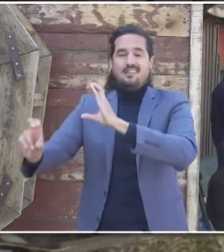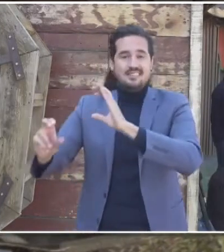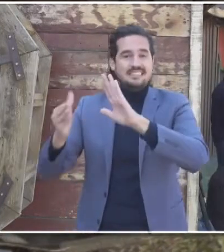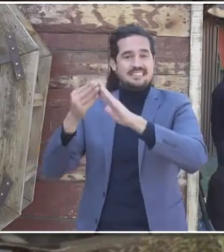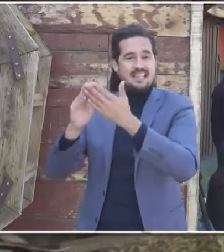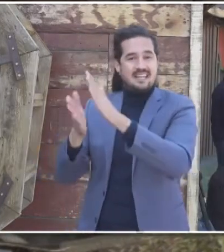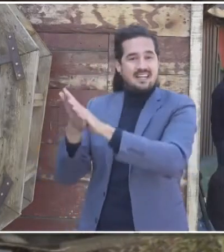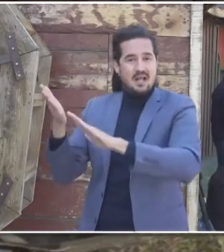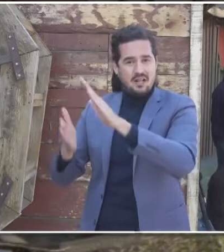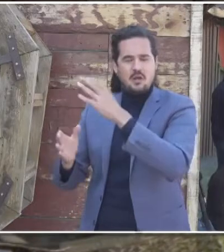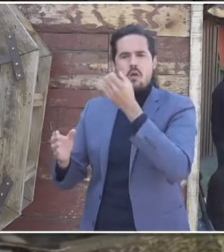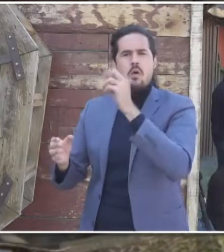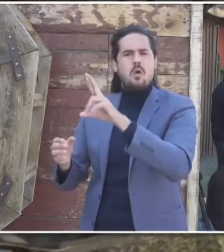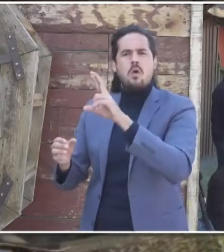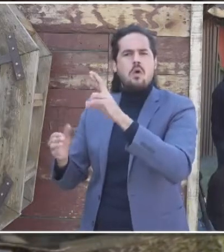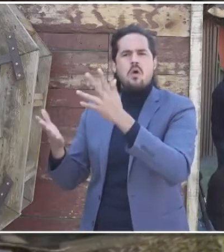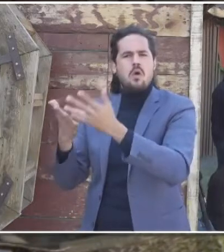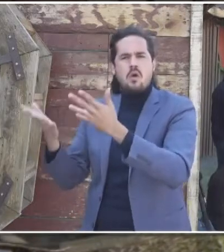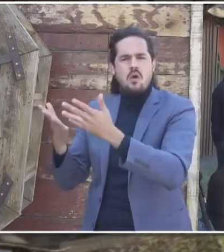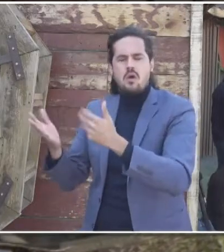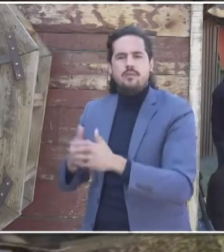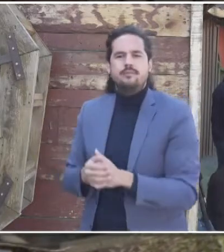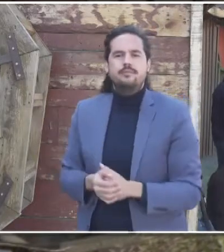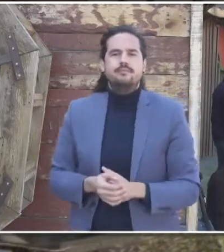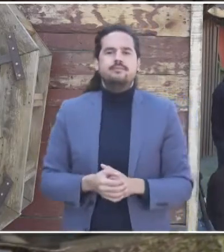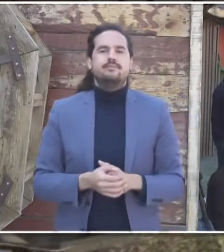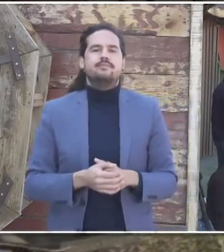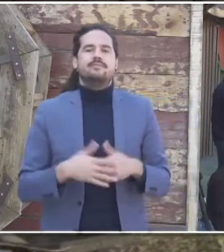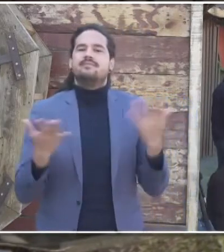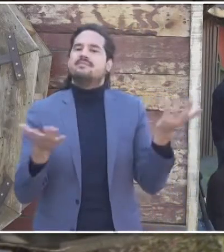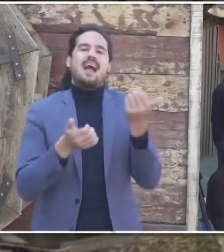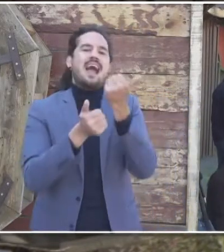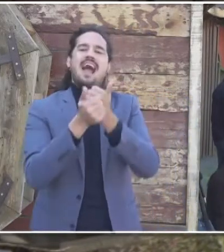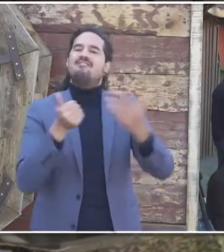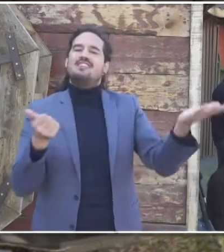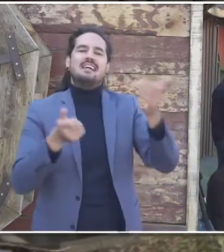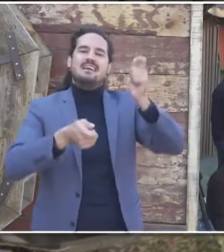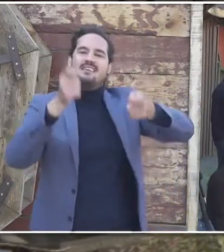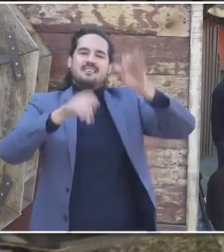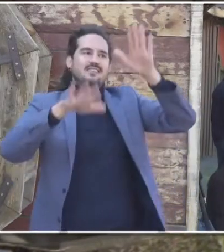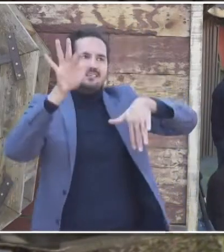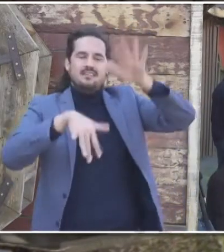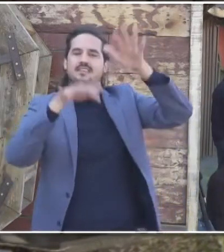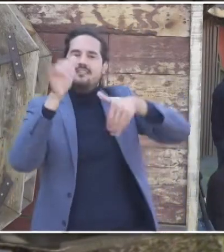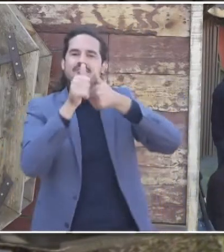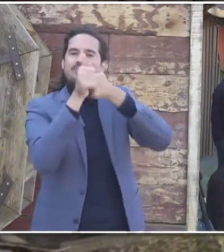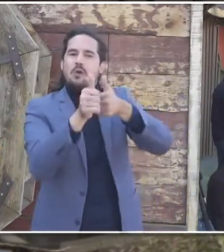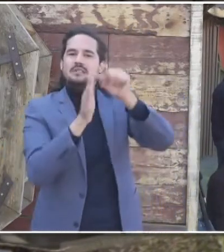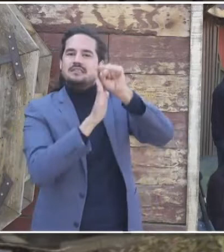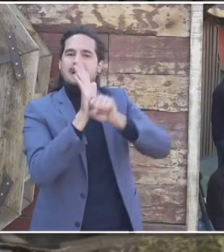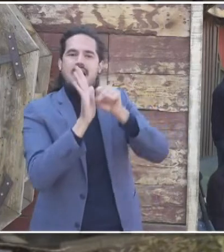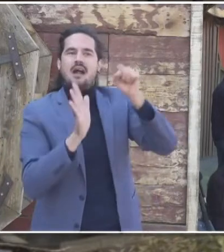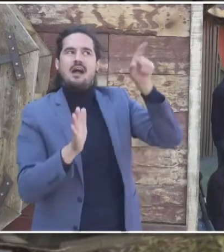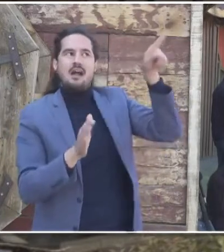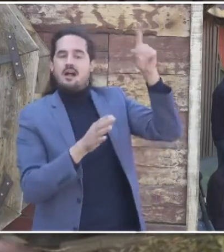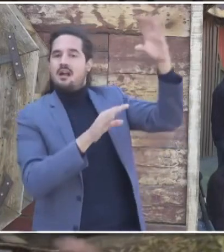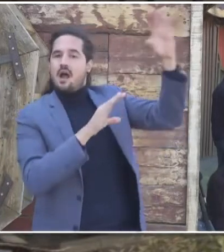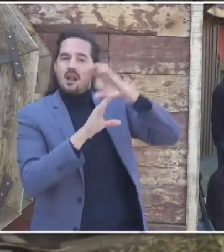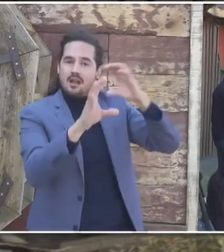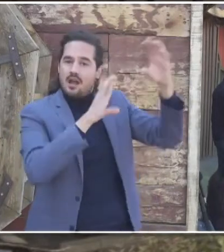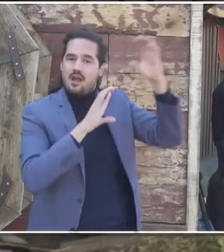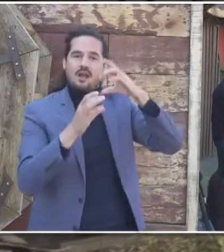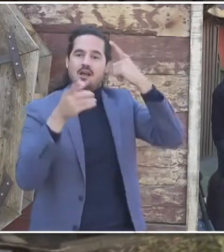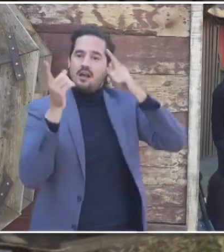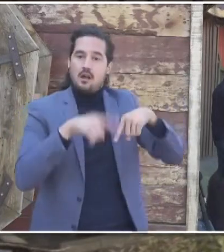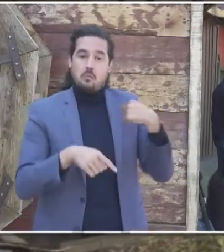again? Well, everything's dynamic. It depends on what the state of California gets. Again, state doesn't have doses of vaccines. The federal